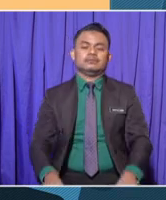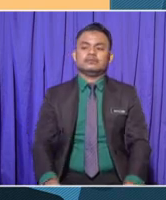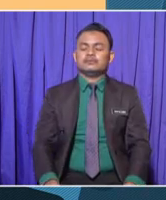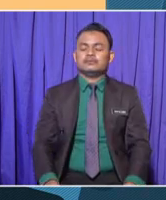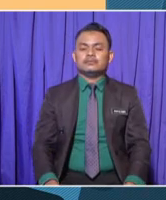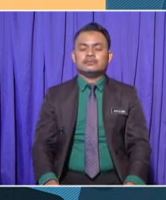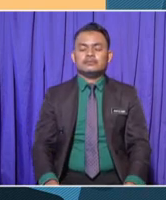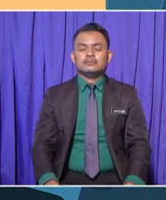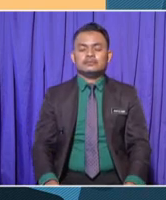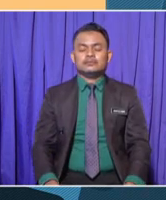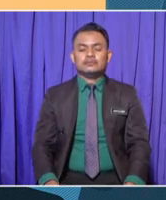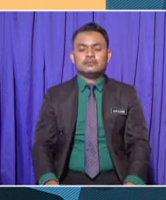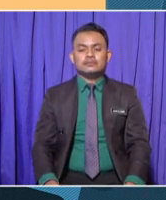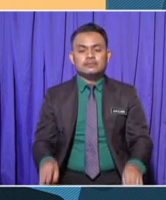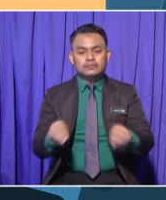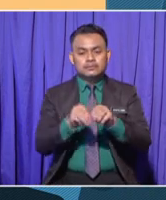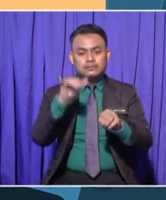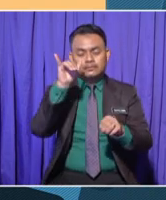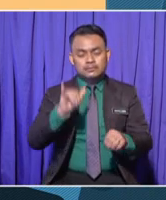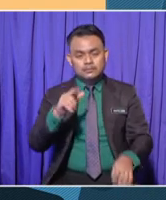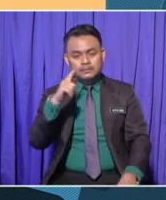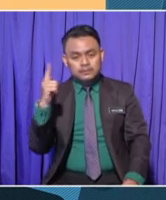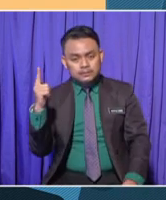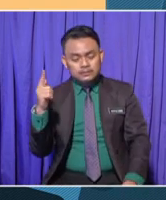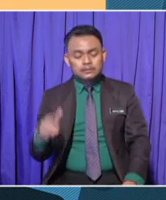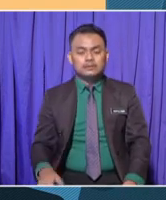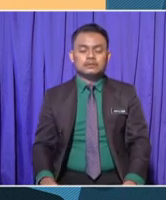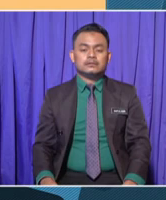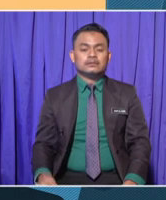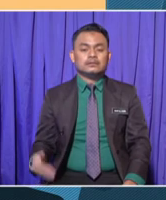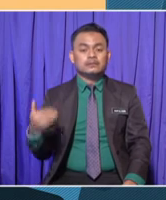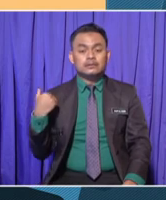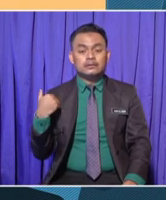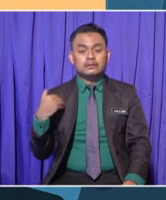Different magnets also have different strengths.